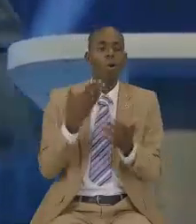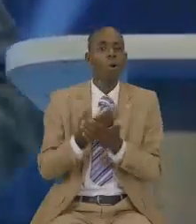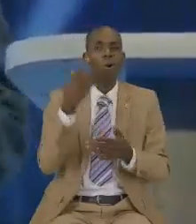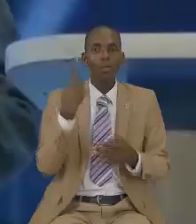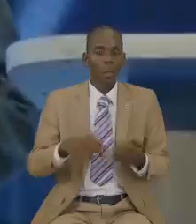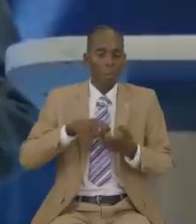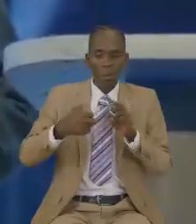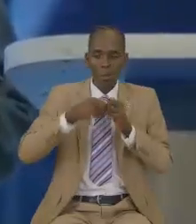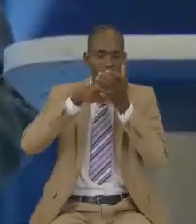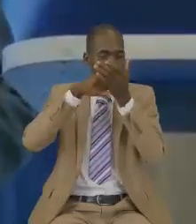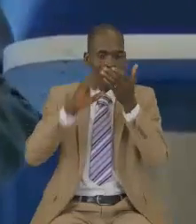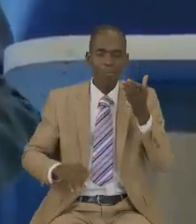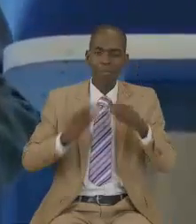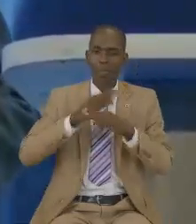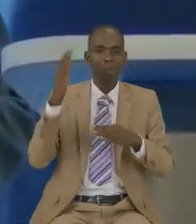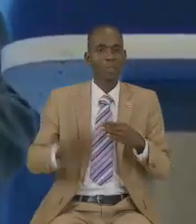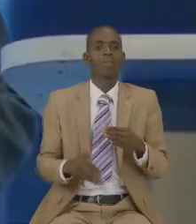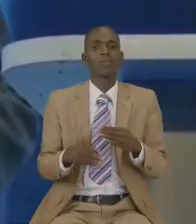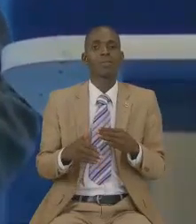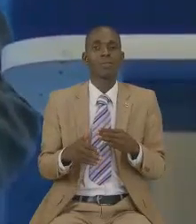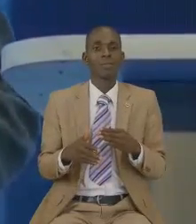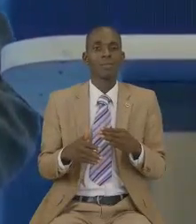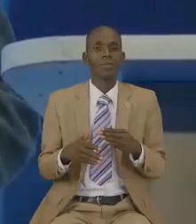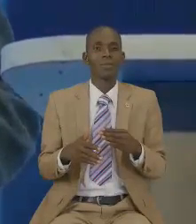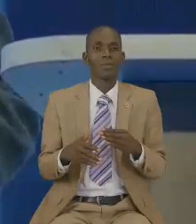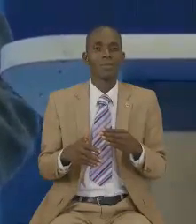went away completely.